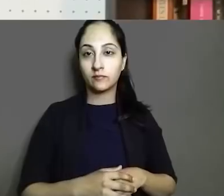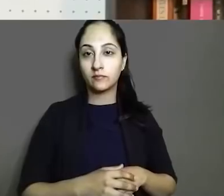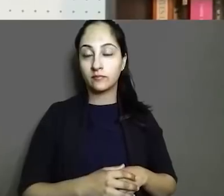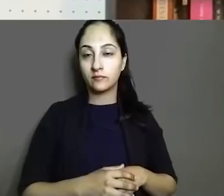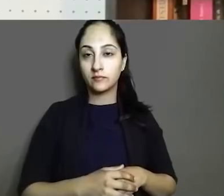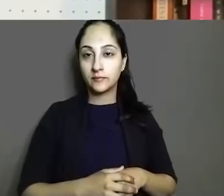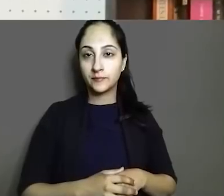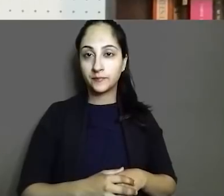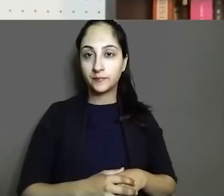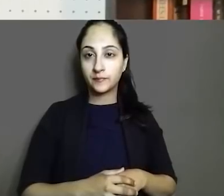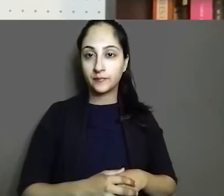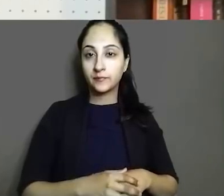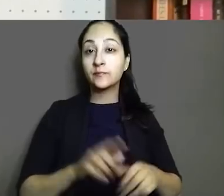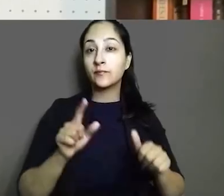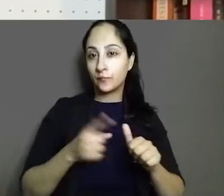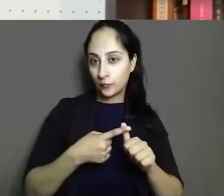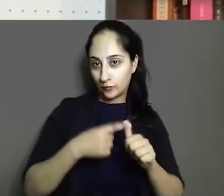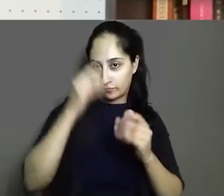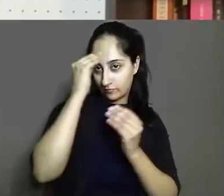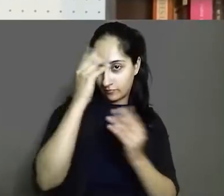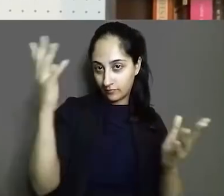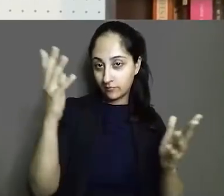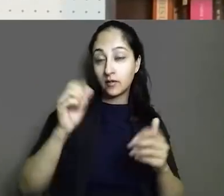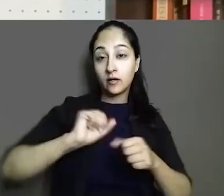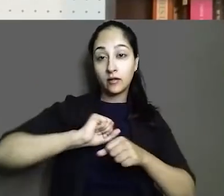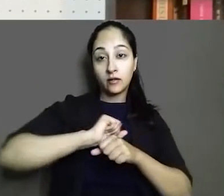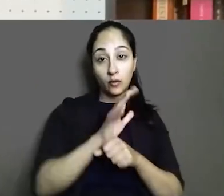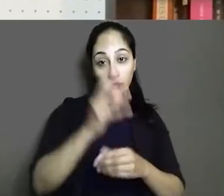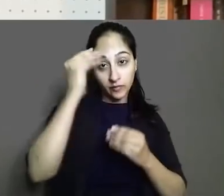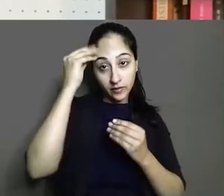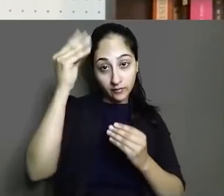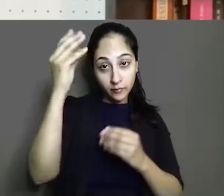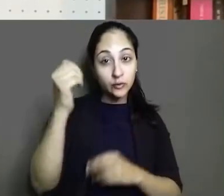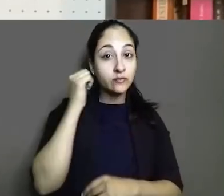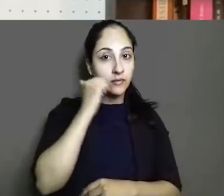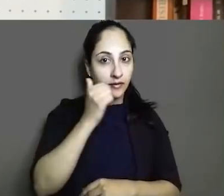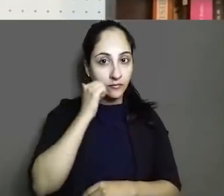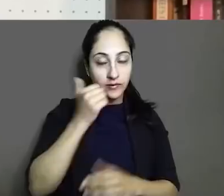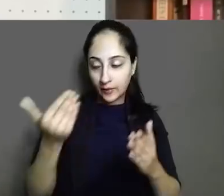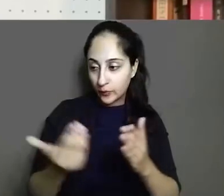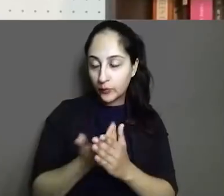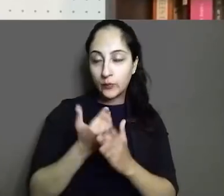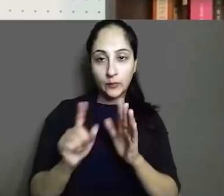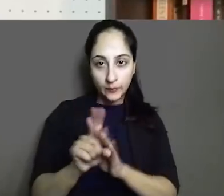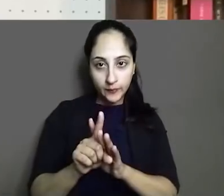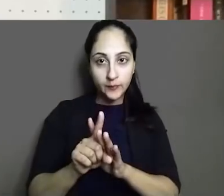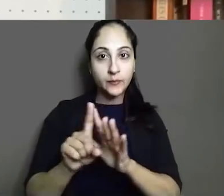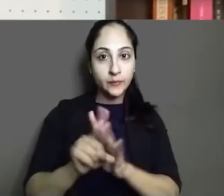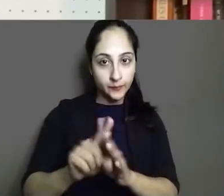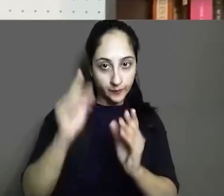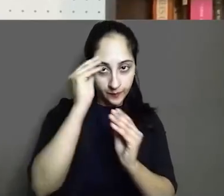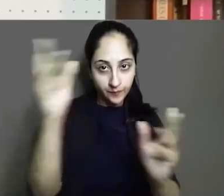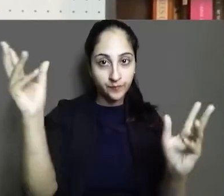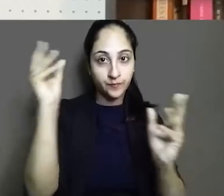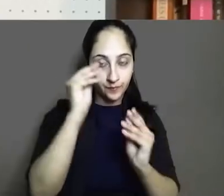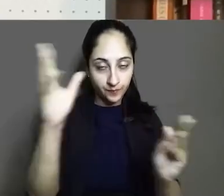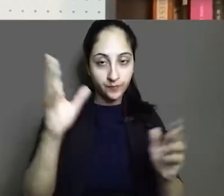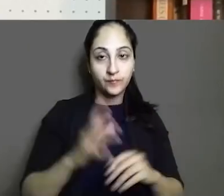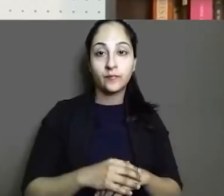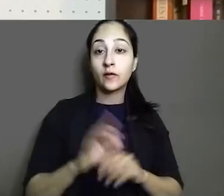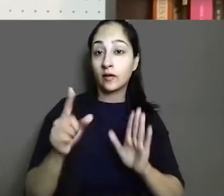a subset of individuals, a subset of patients that do have symptoms that last for a long time.